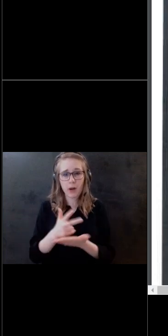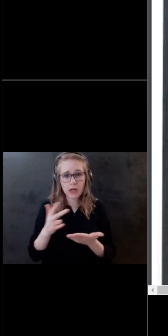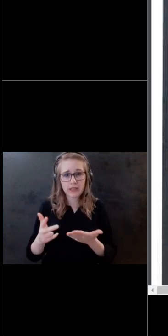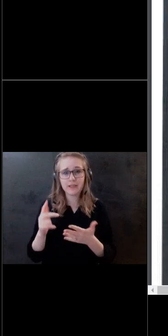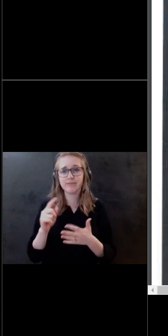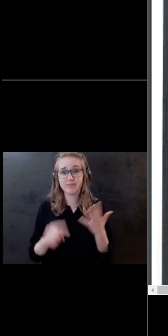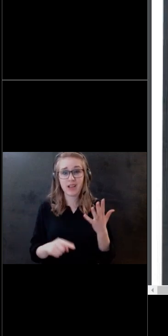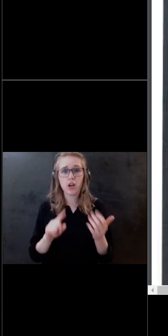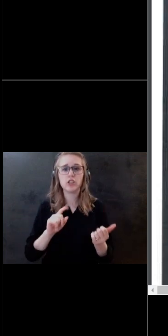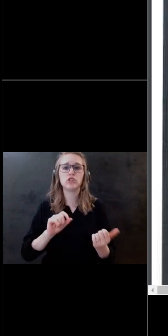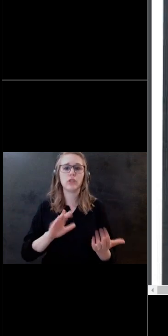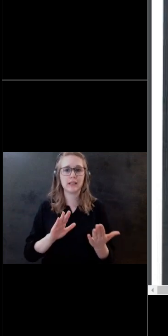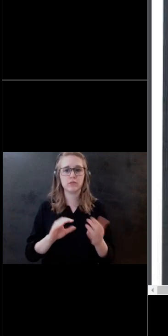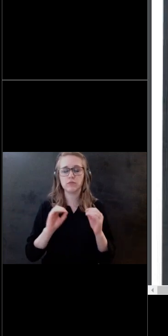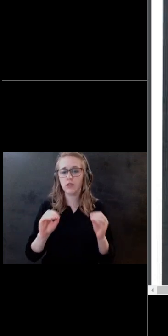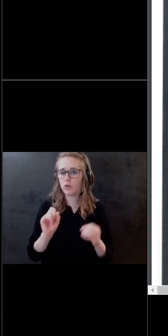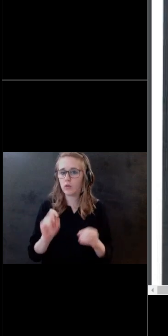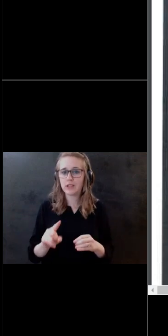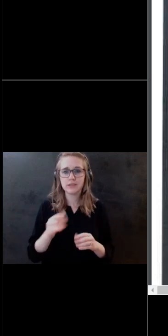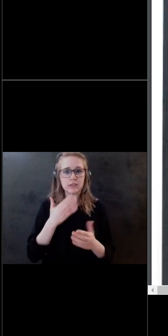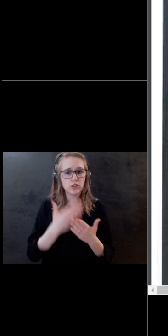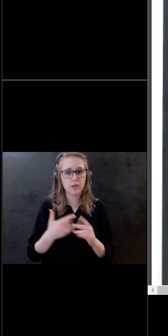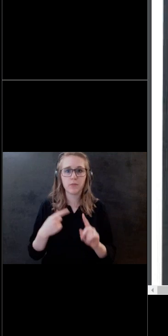are addressed. No question, that's a valid point.